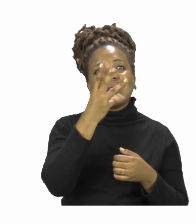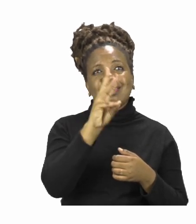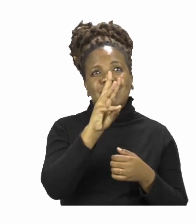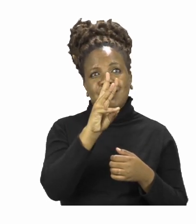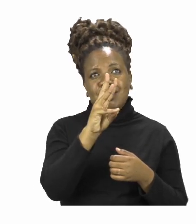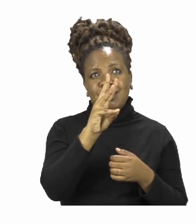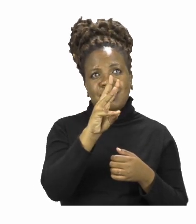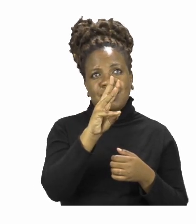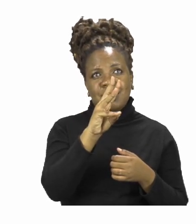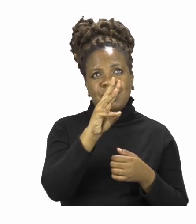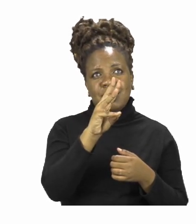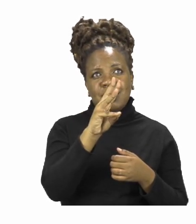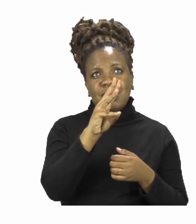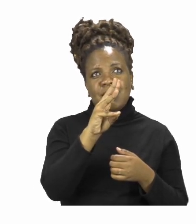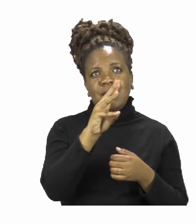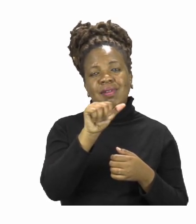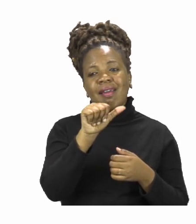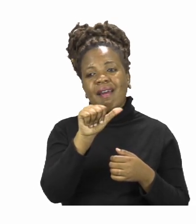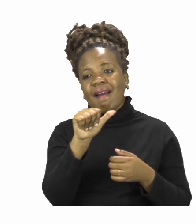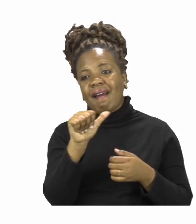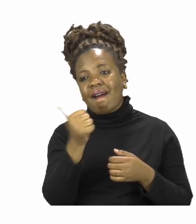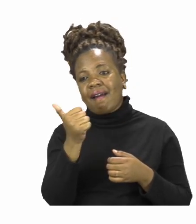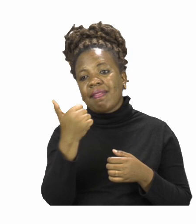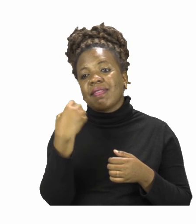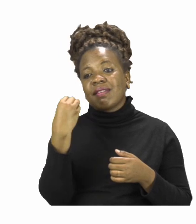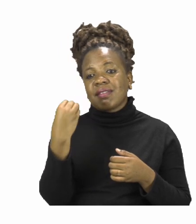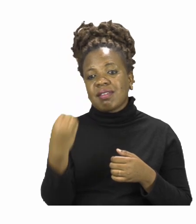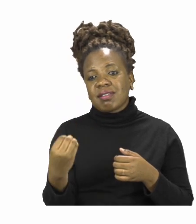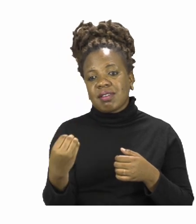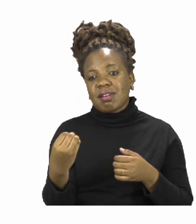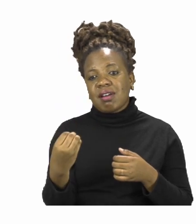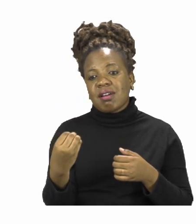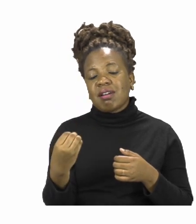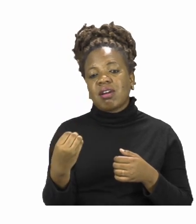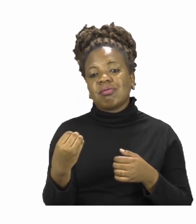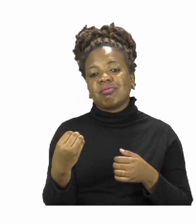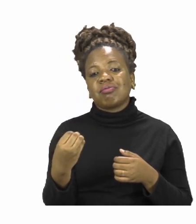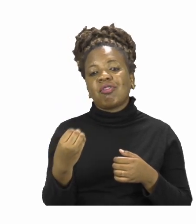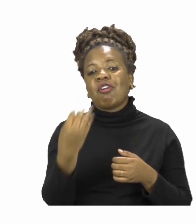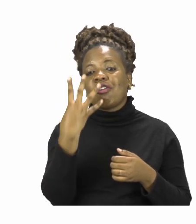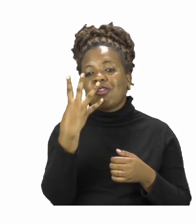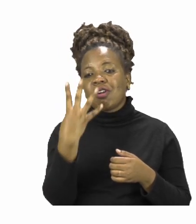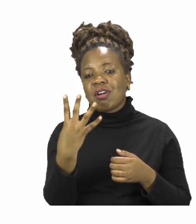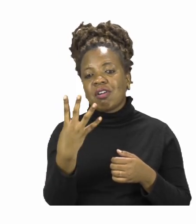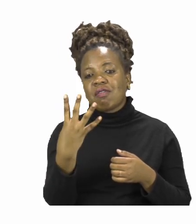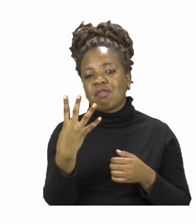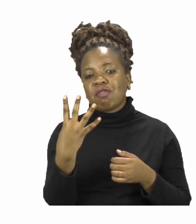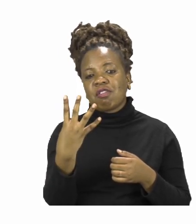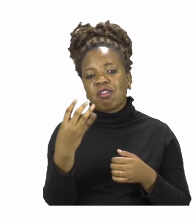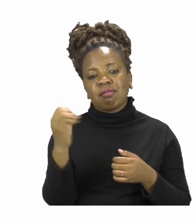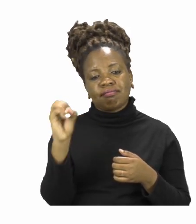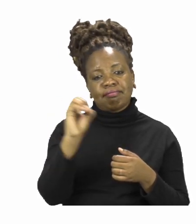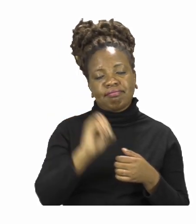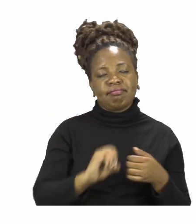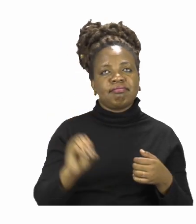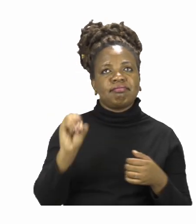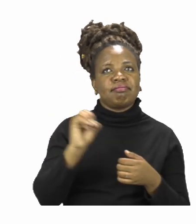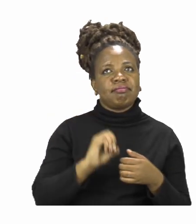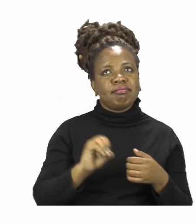word less gives us a clue to what we need to do. We need